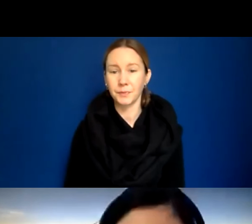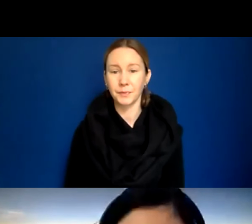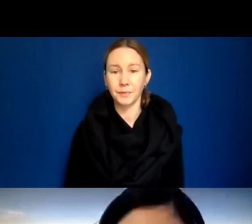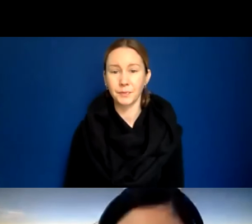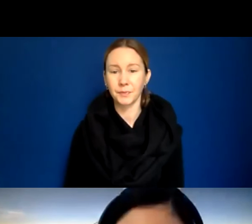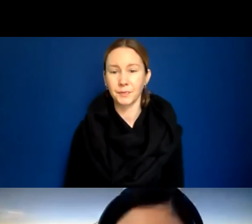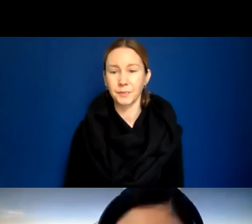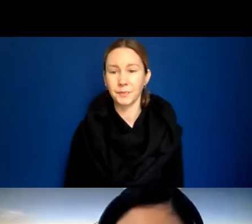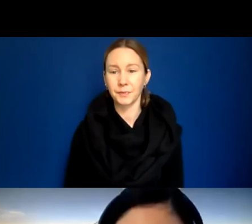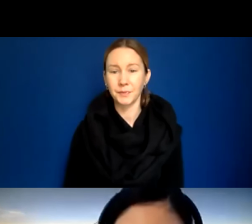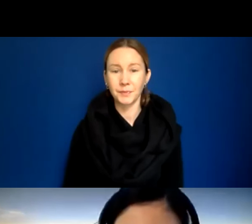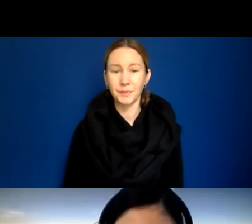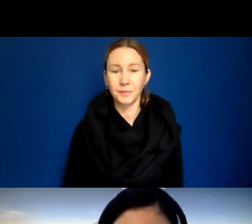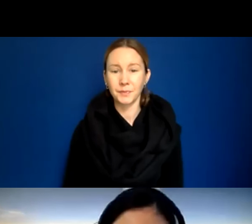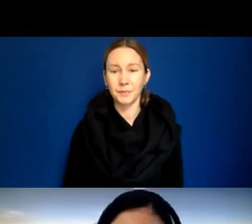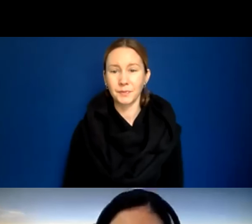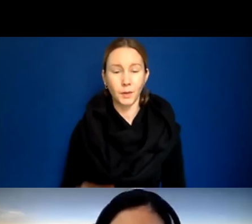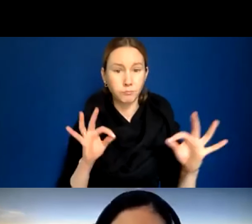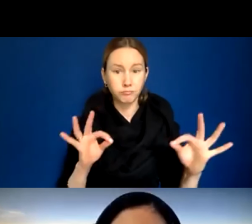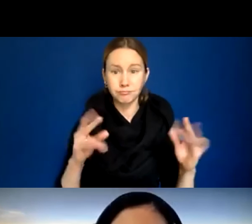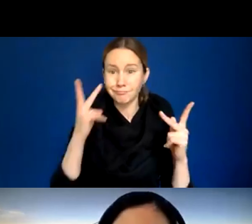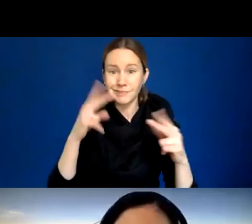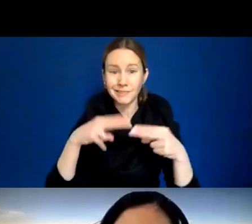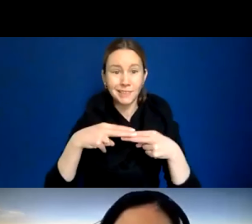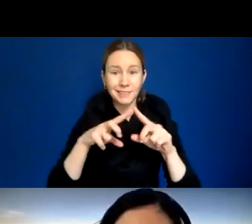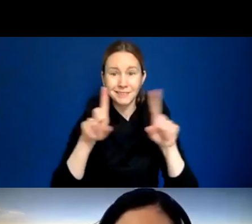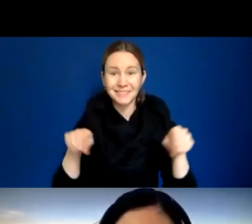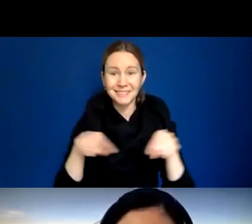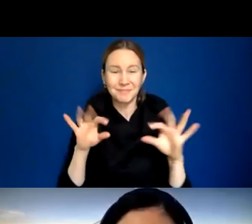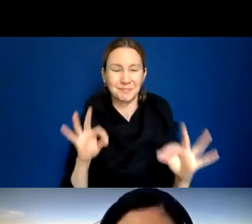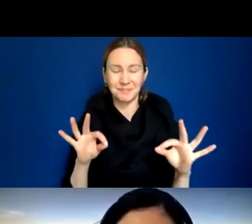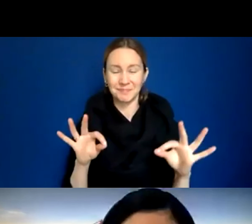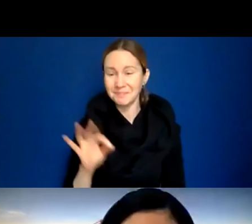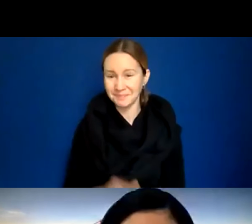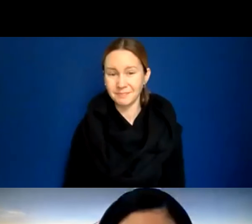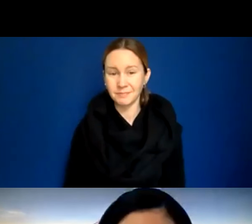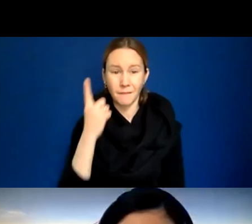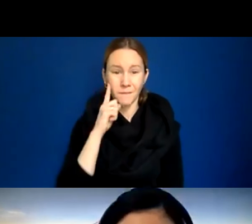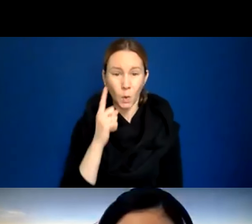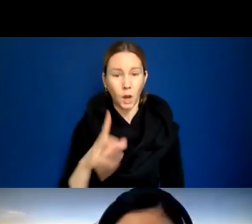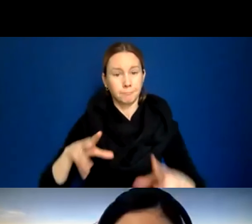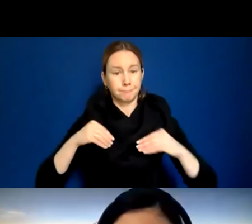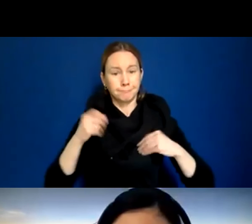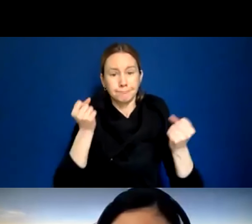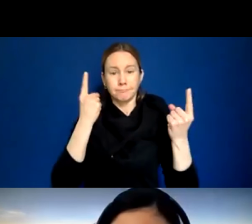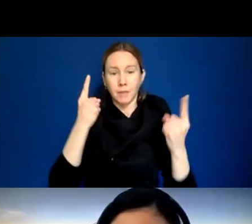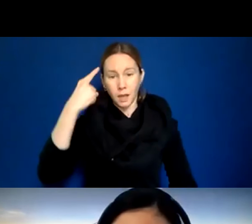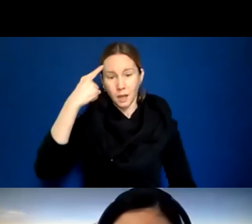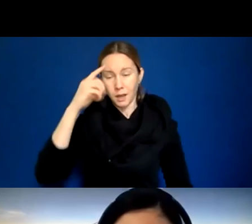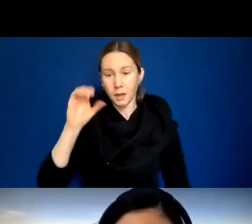And I think we are able to see it. Great. Well, I think to embrace cognitive evaluation,